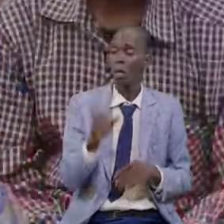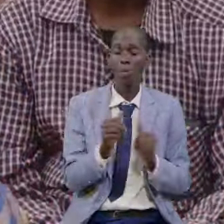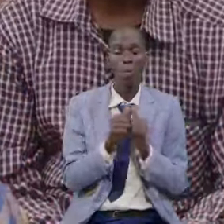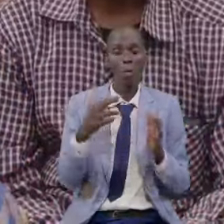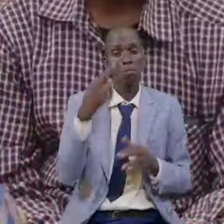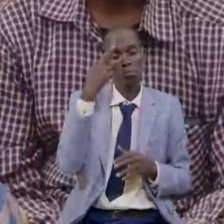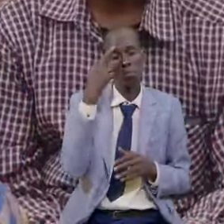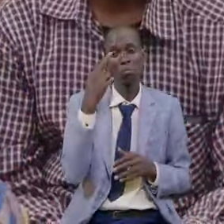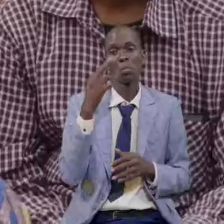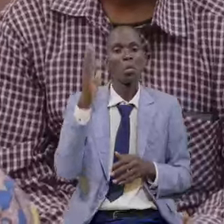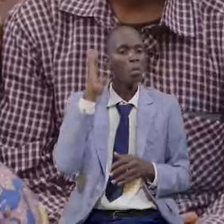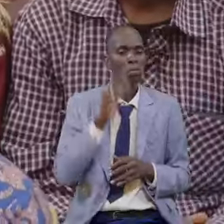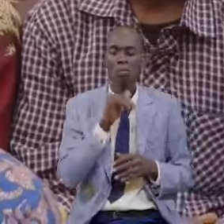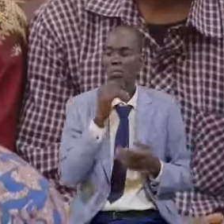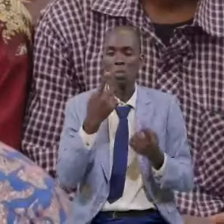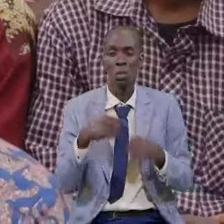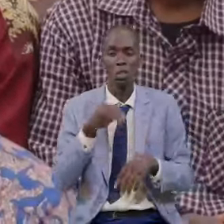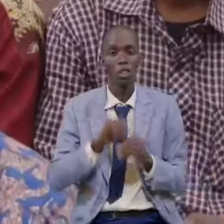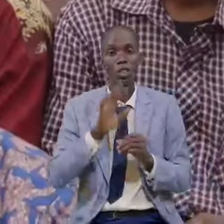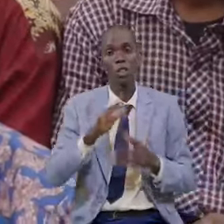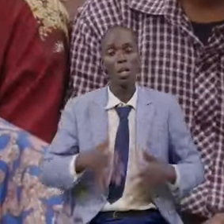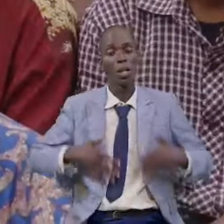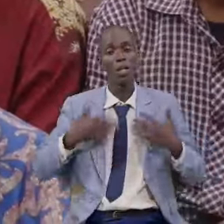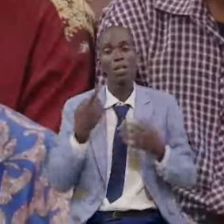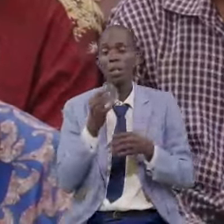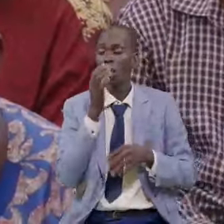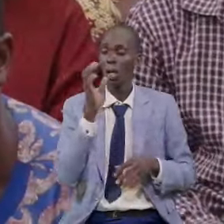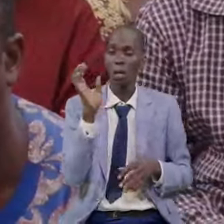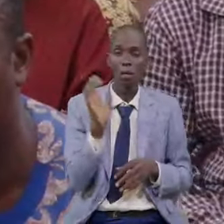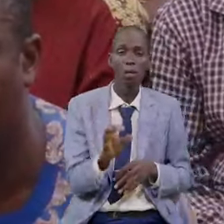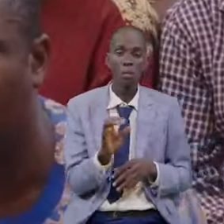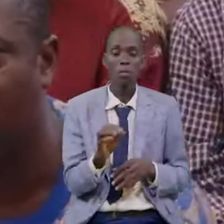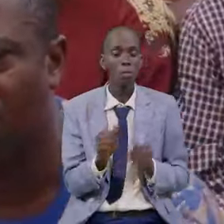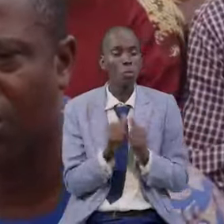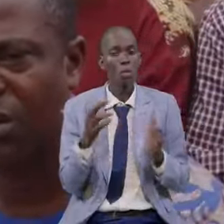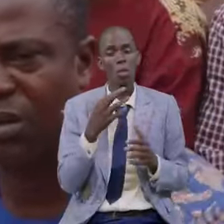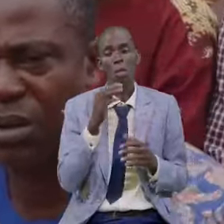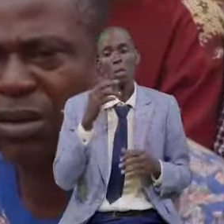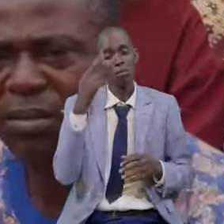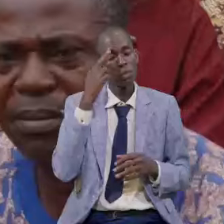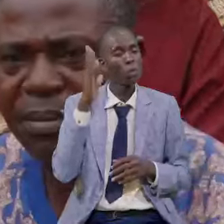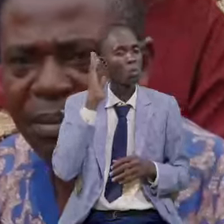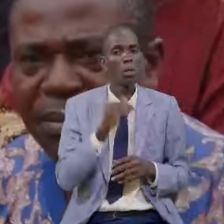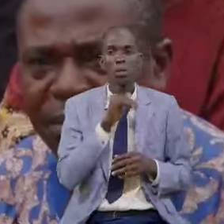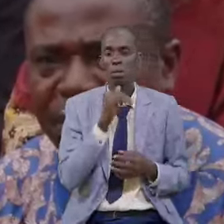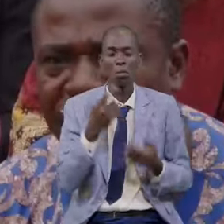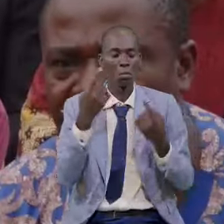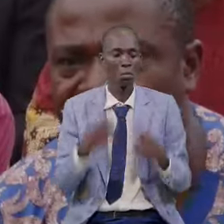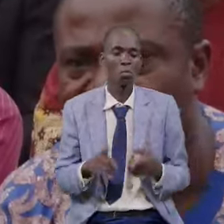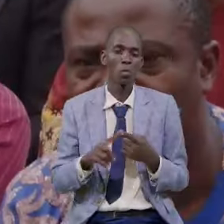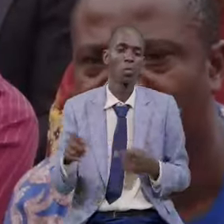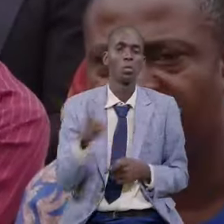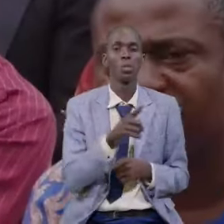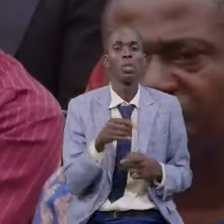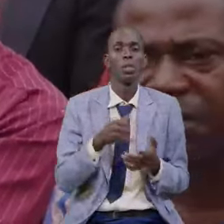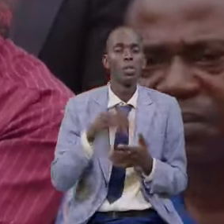shall not come. In your life, the curse causeless shall not come. It will not